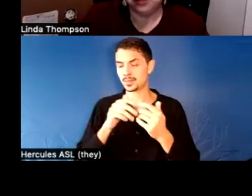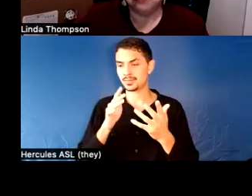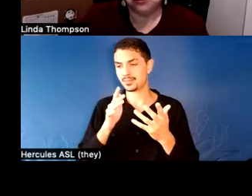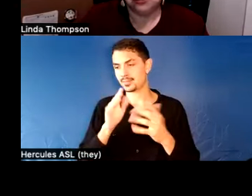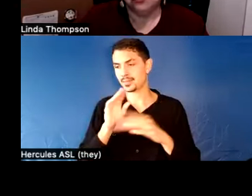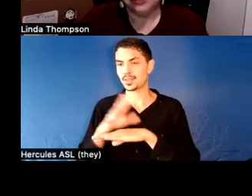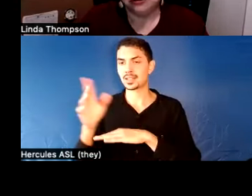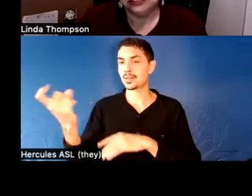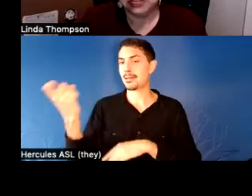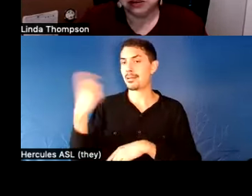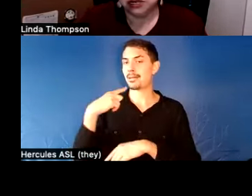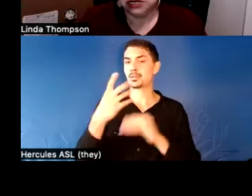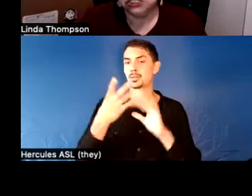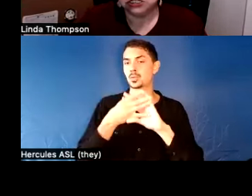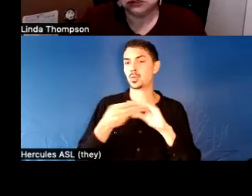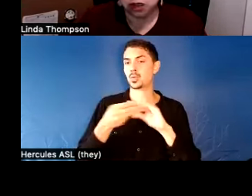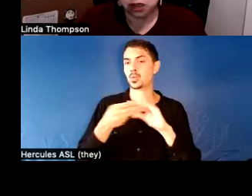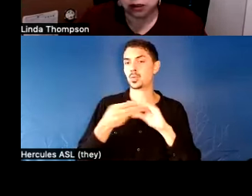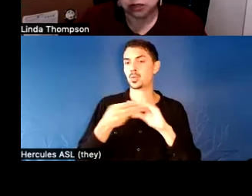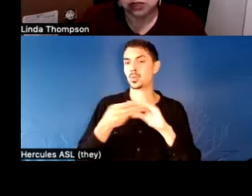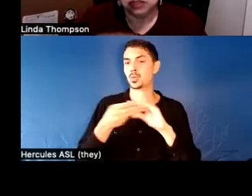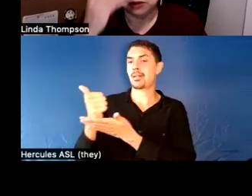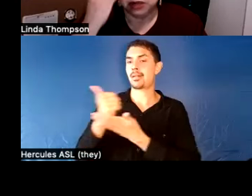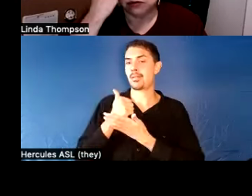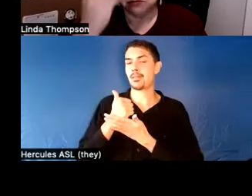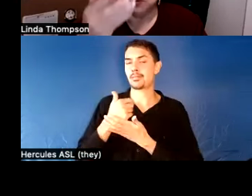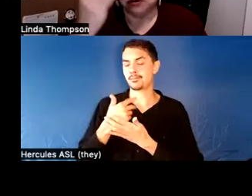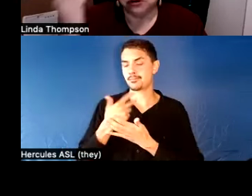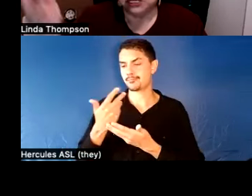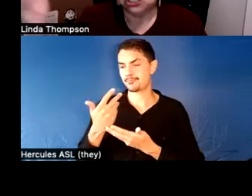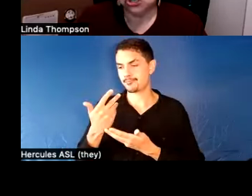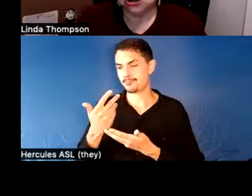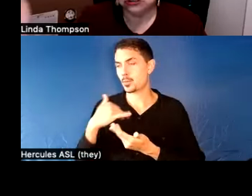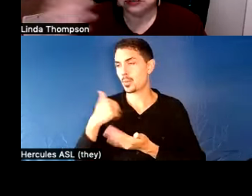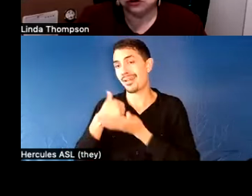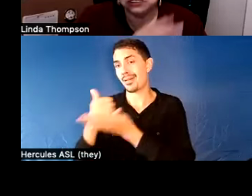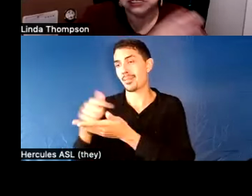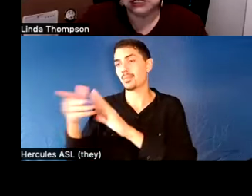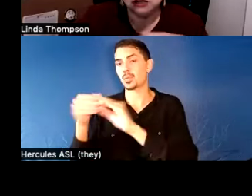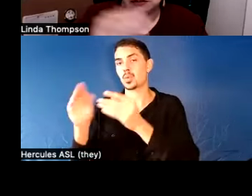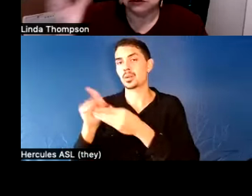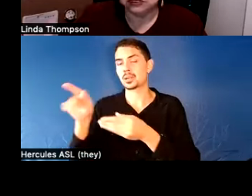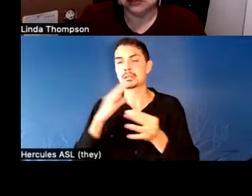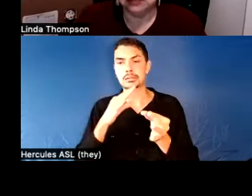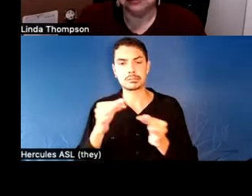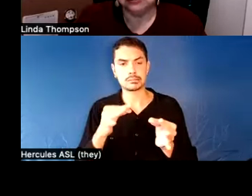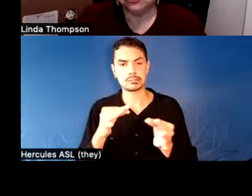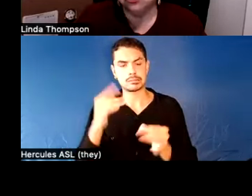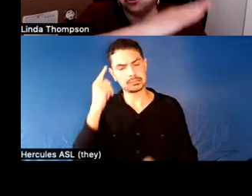help them with their statement, and just they might remember in chunks or details or